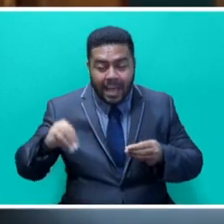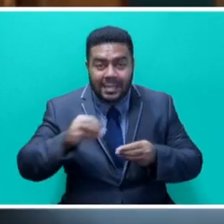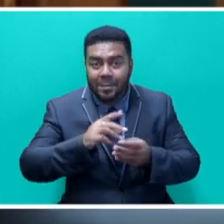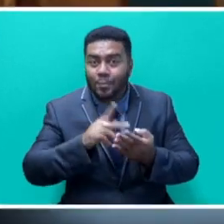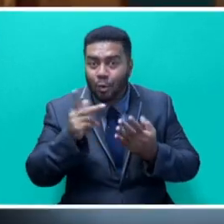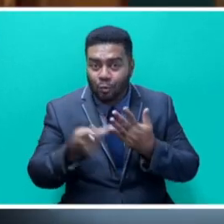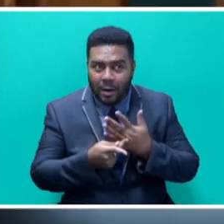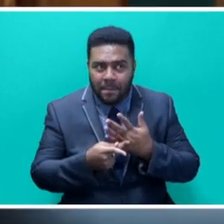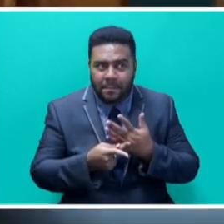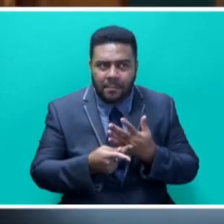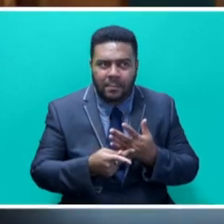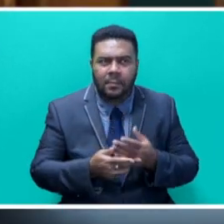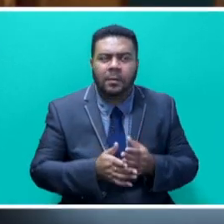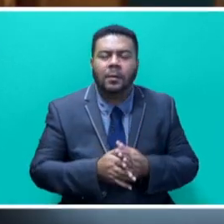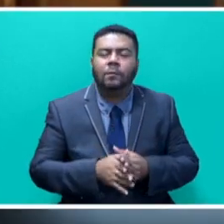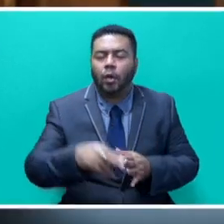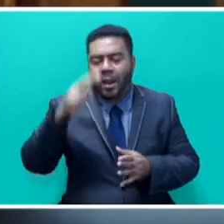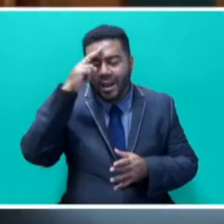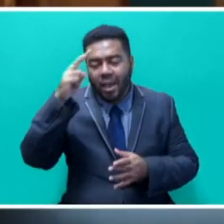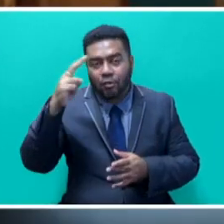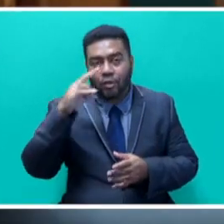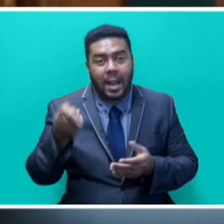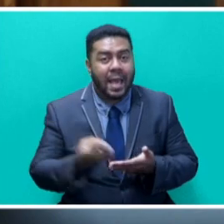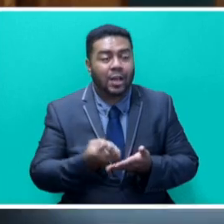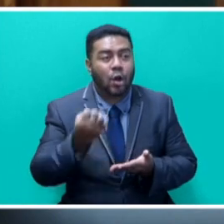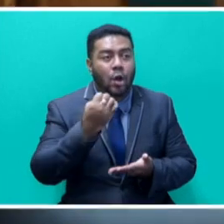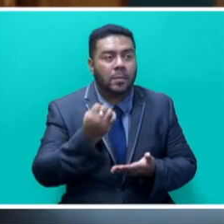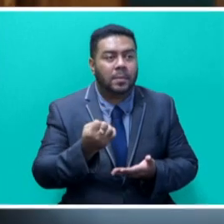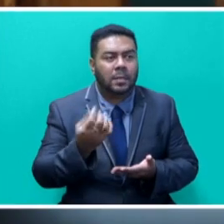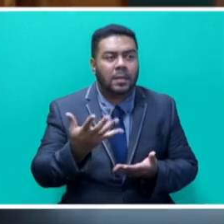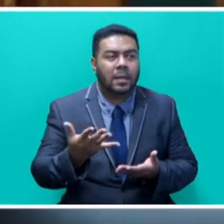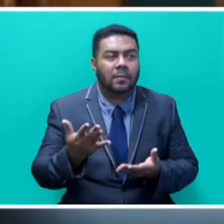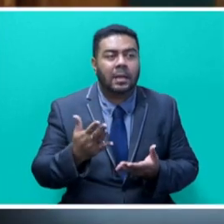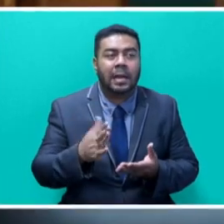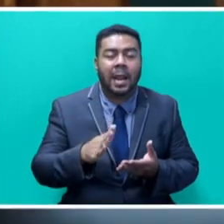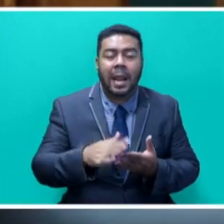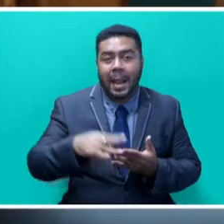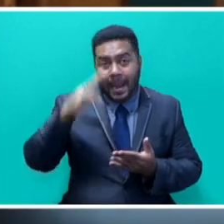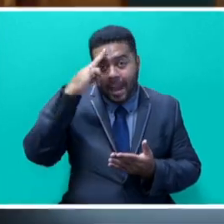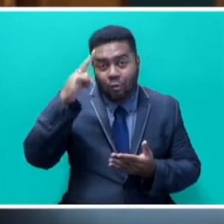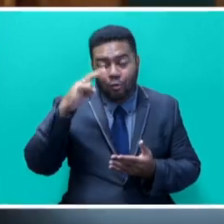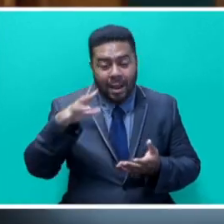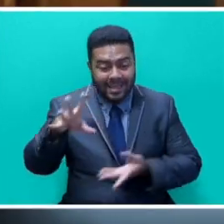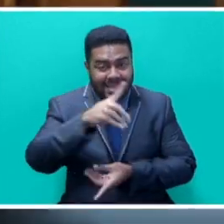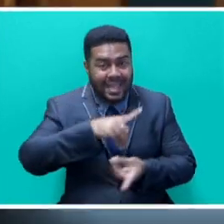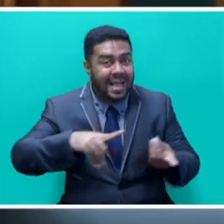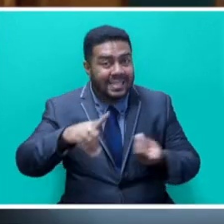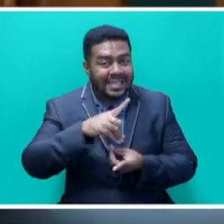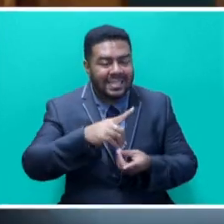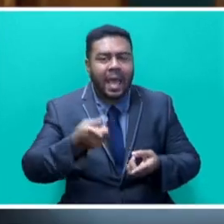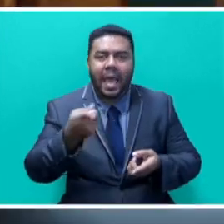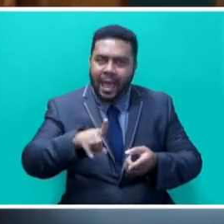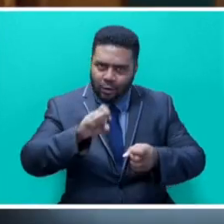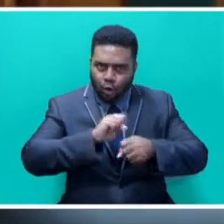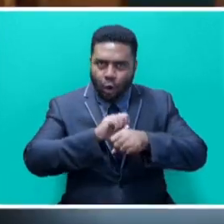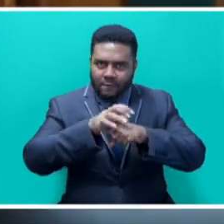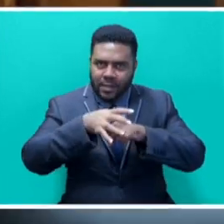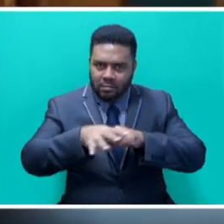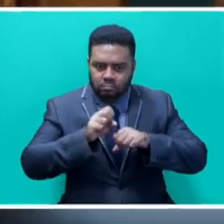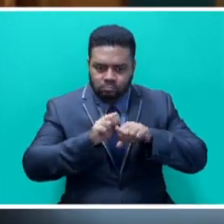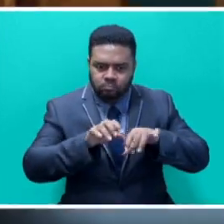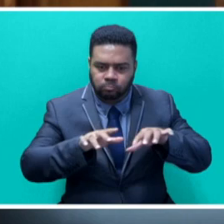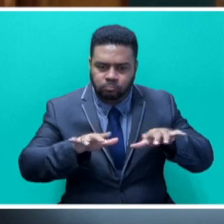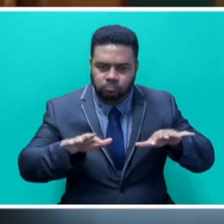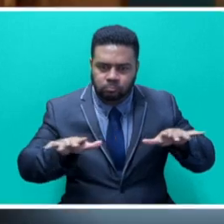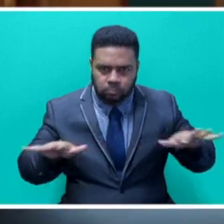the devastation to our national economy caused by the recent series of natural disasters and COVID-19.